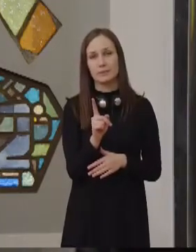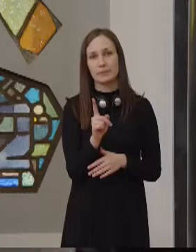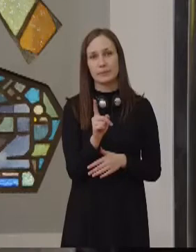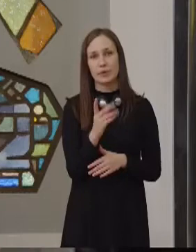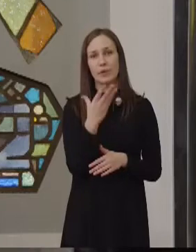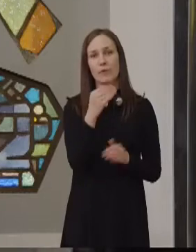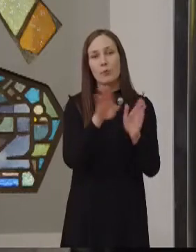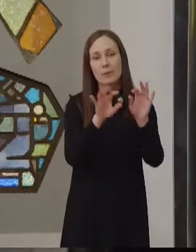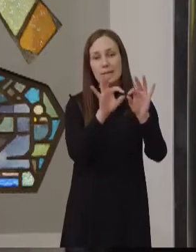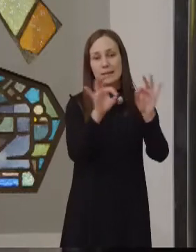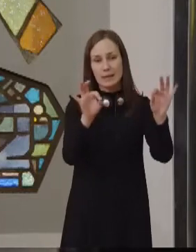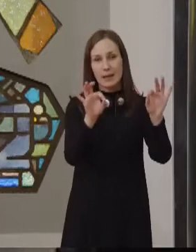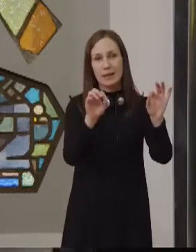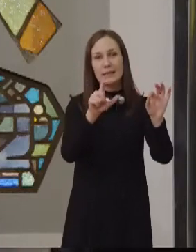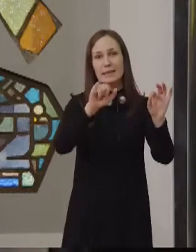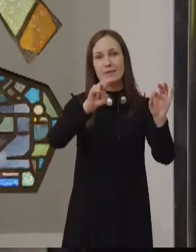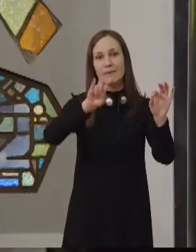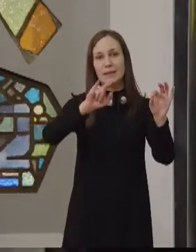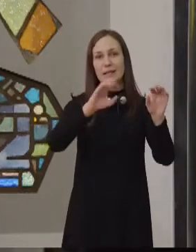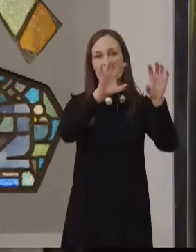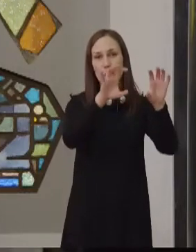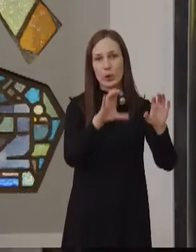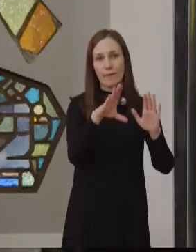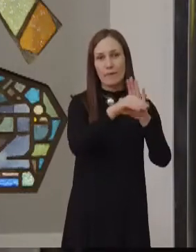as it may be, the definition